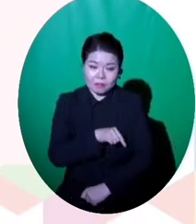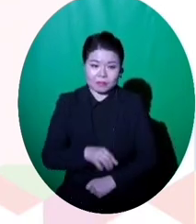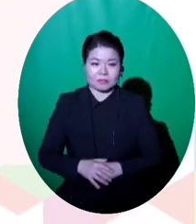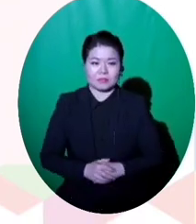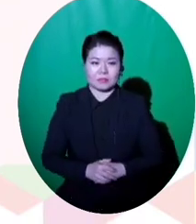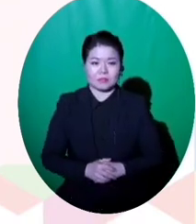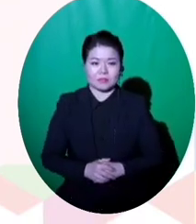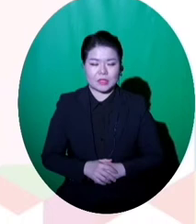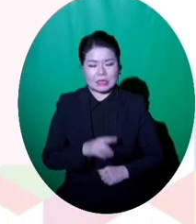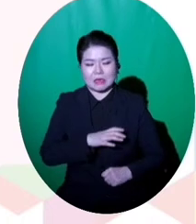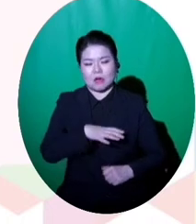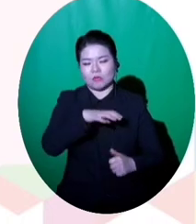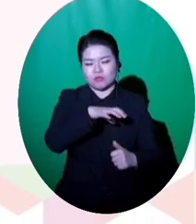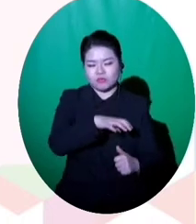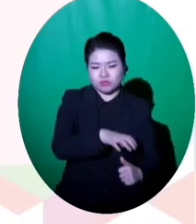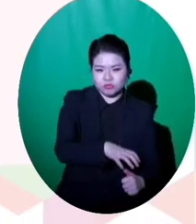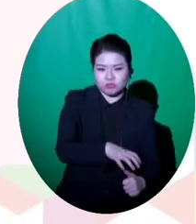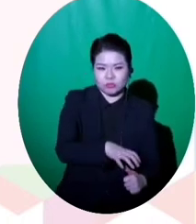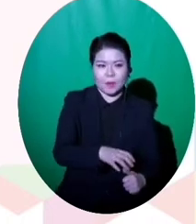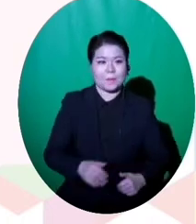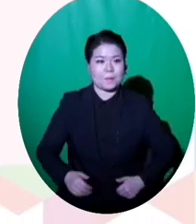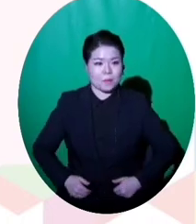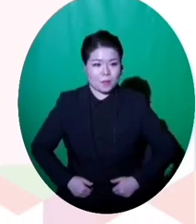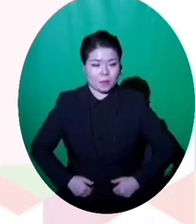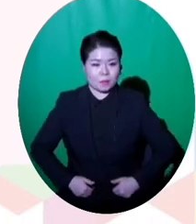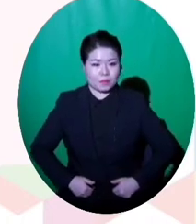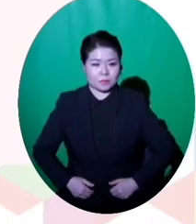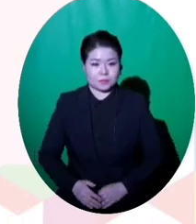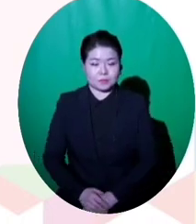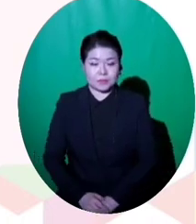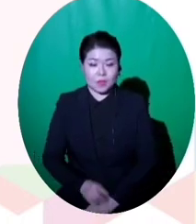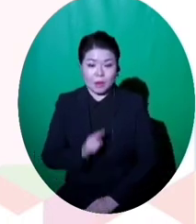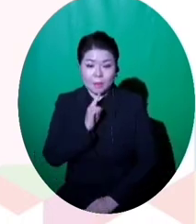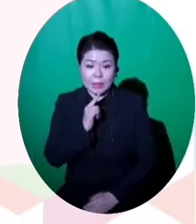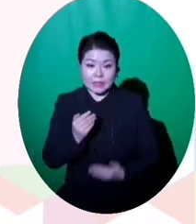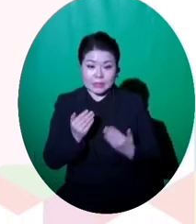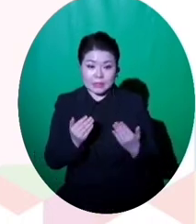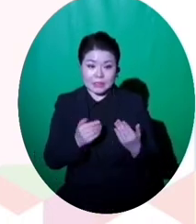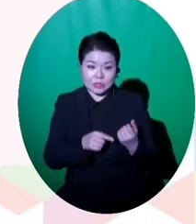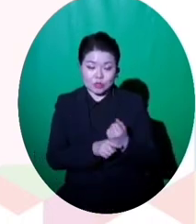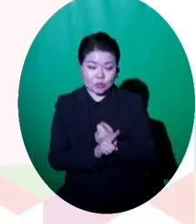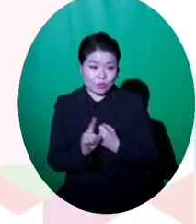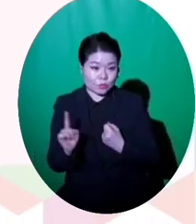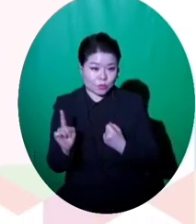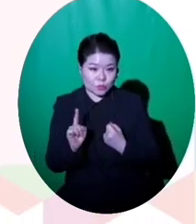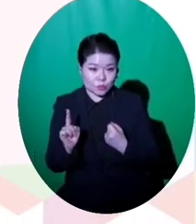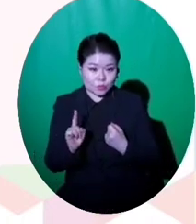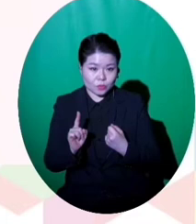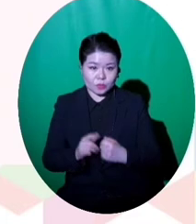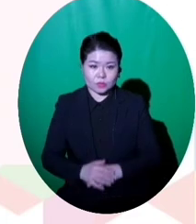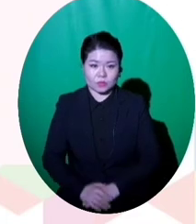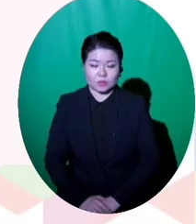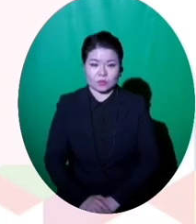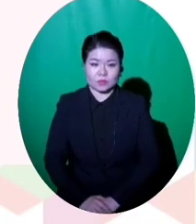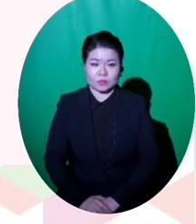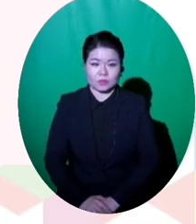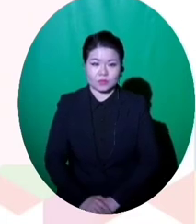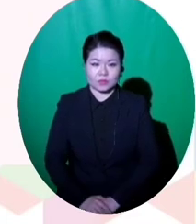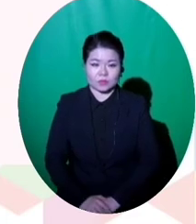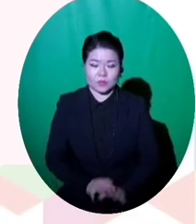in contradiction of each other because of the inherent power structure in the idea of